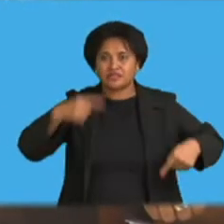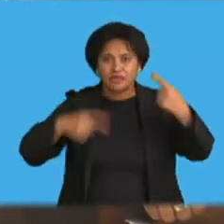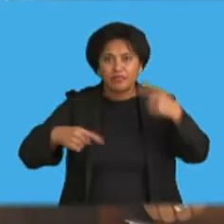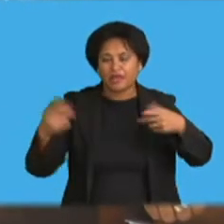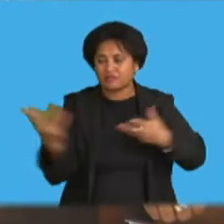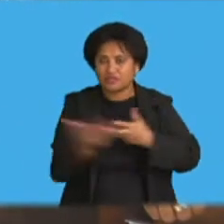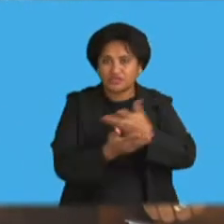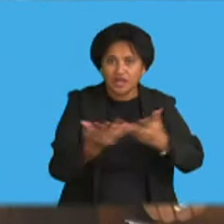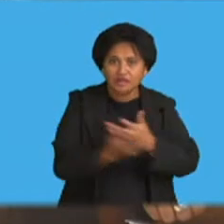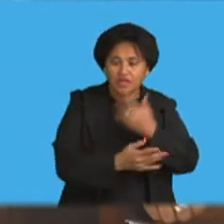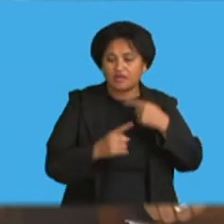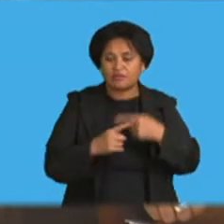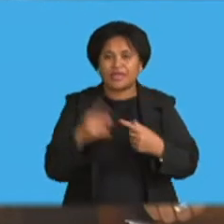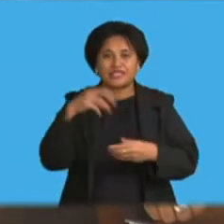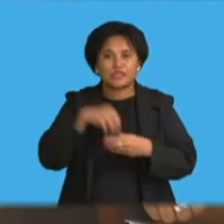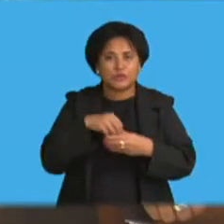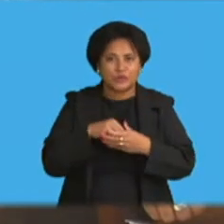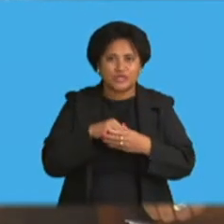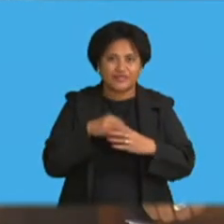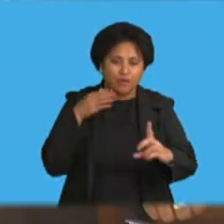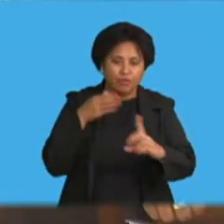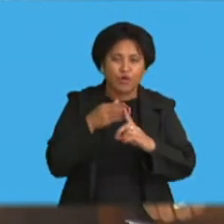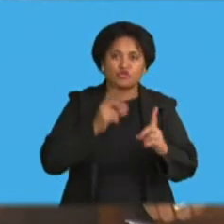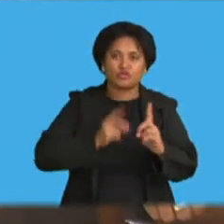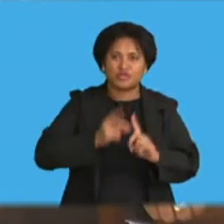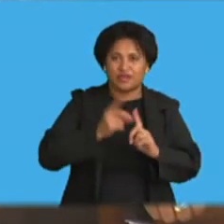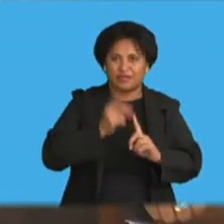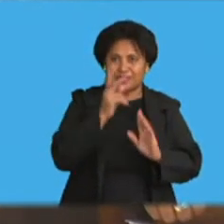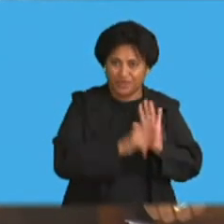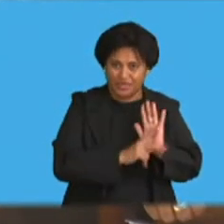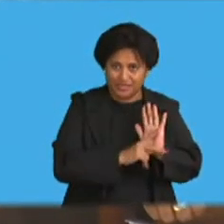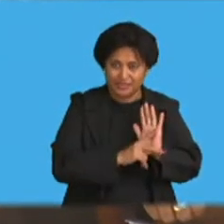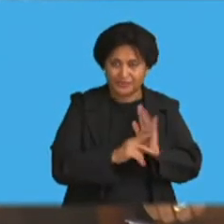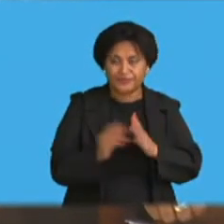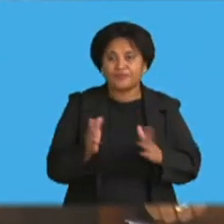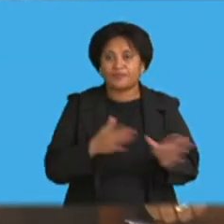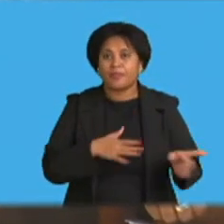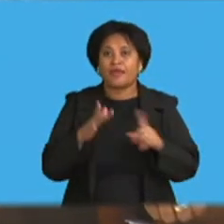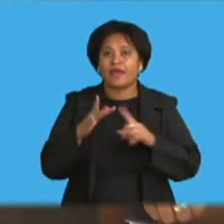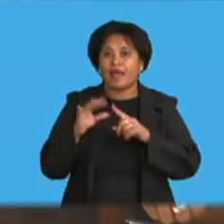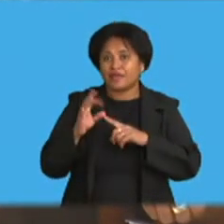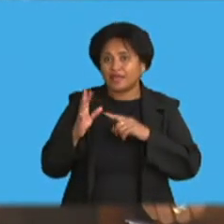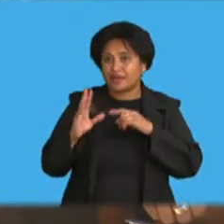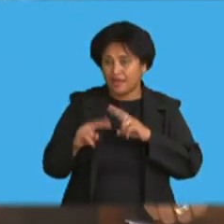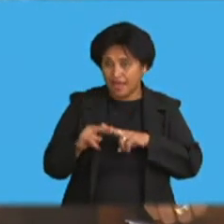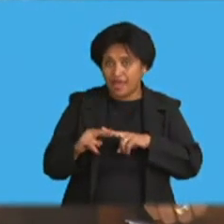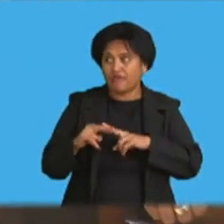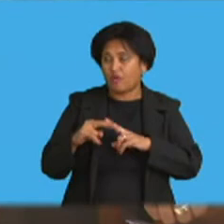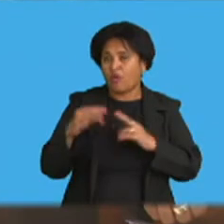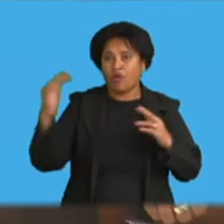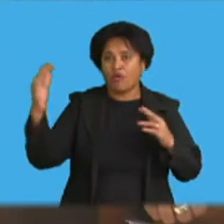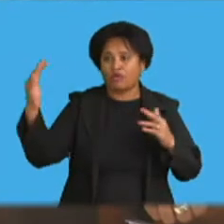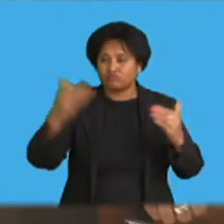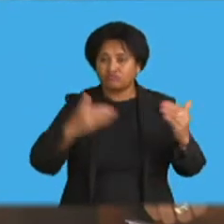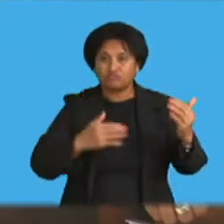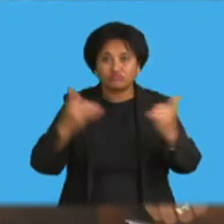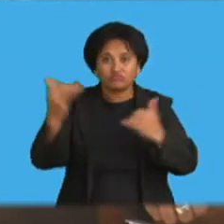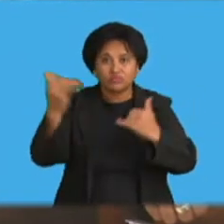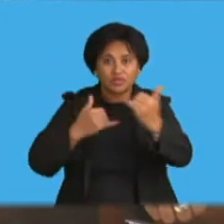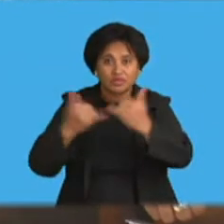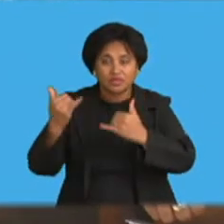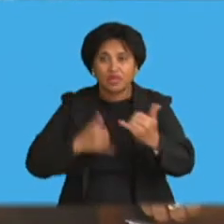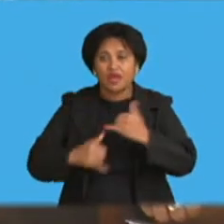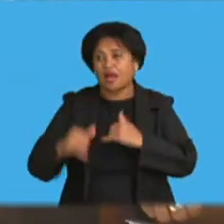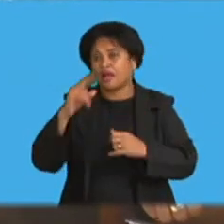well as an inclusive approach to development policy. The IPF, Madam Speaker, brought together representatives from student organisations,